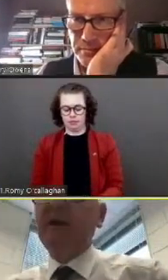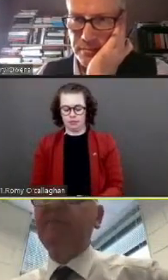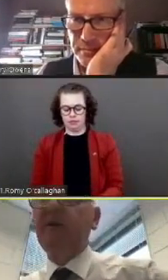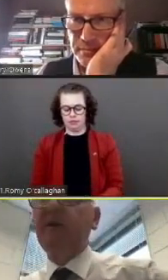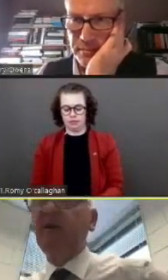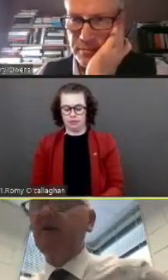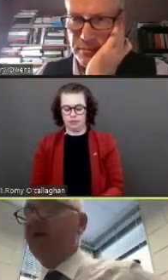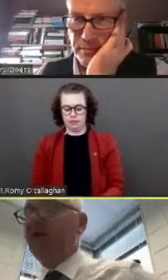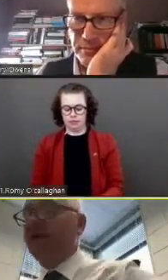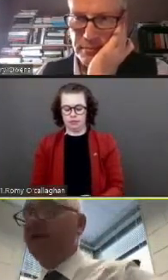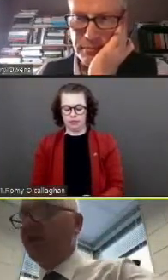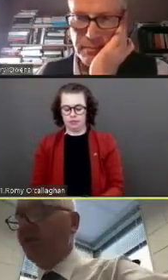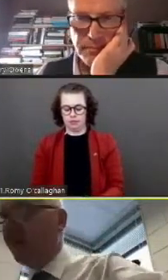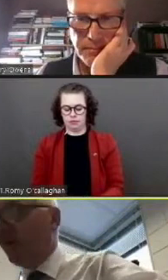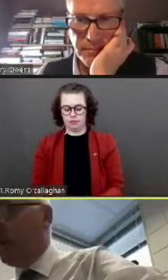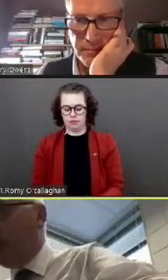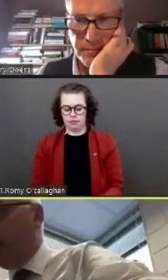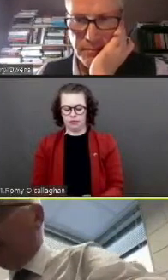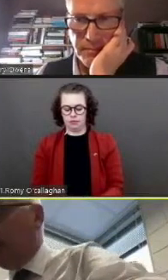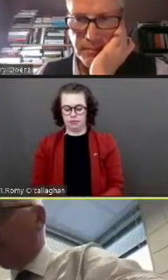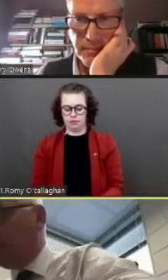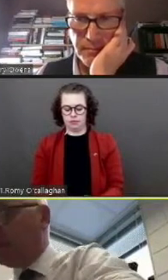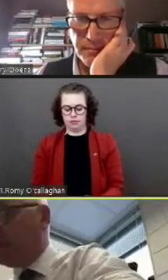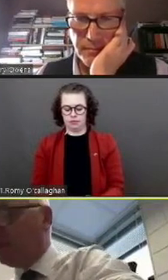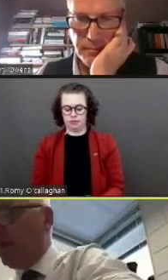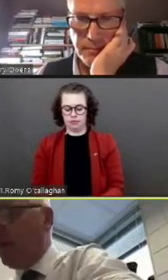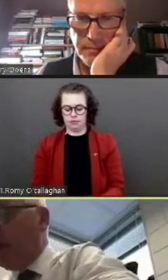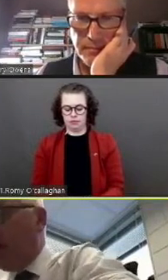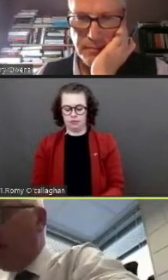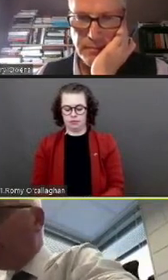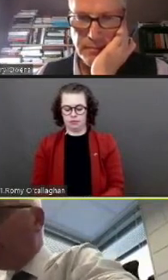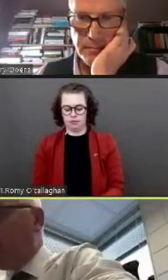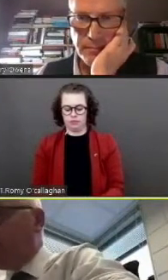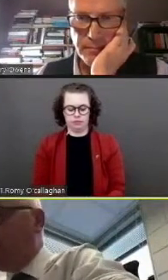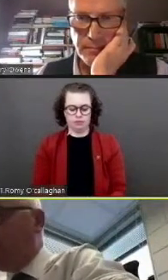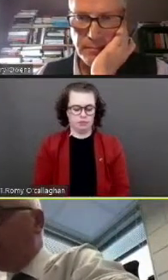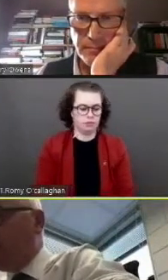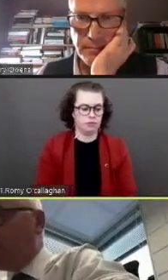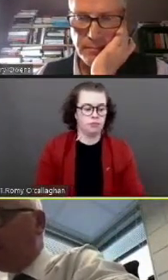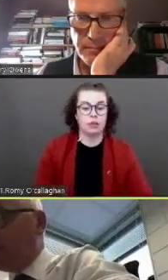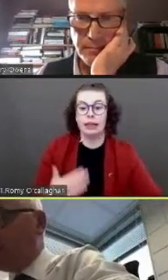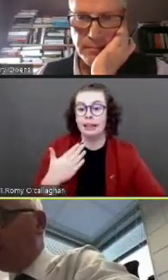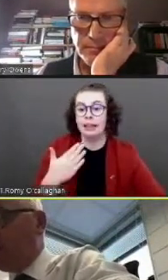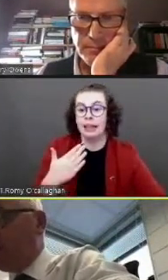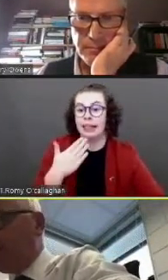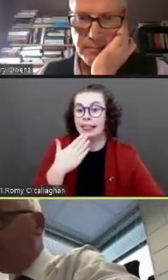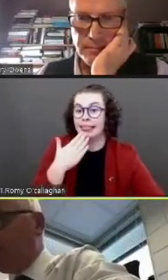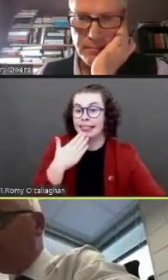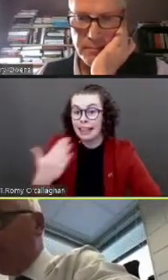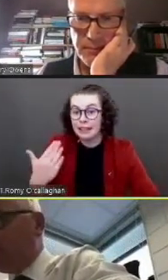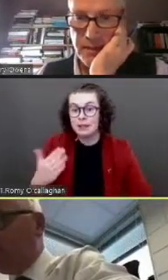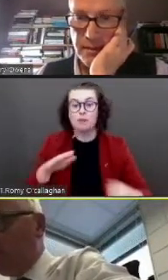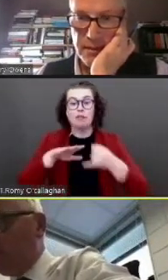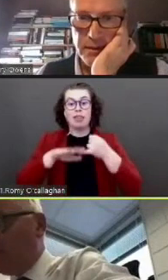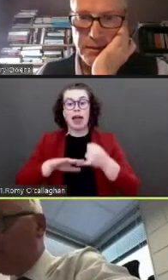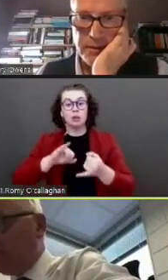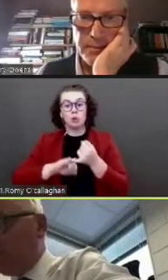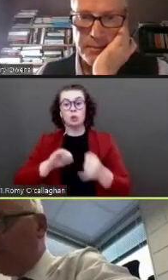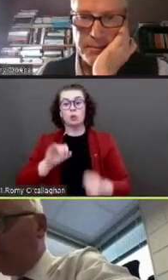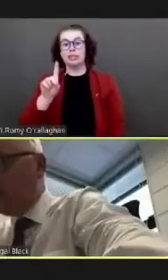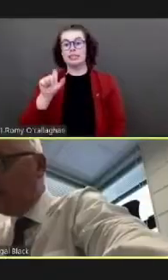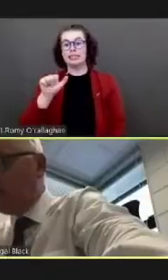Oh, I am. Sorry. Thank you, Barry, for that. Our final speaker on this session is David Williamson, who, as